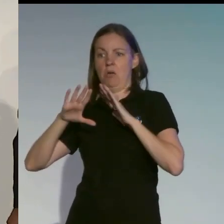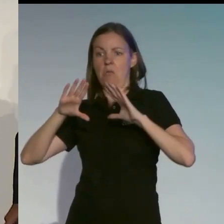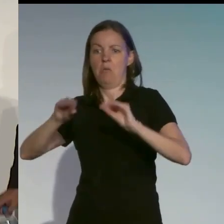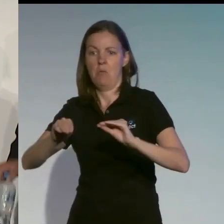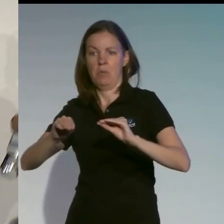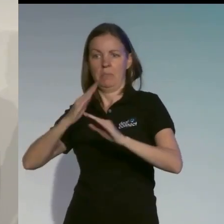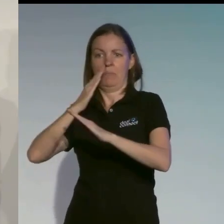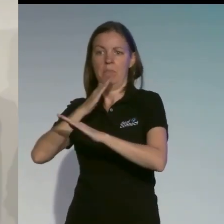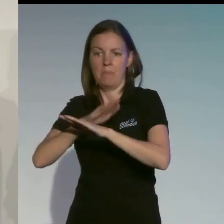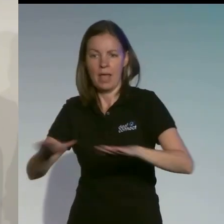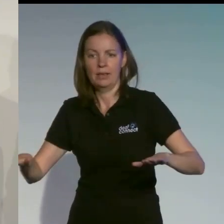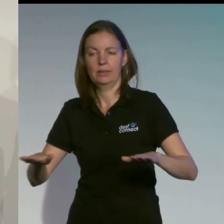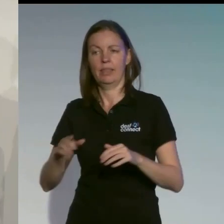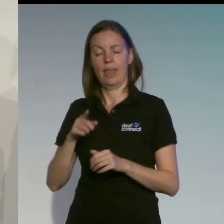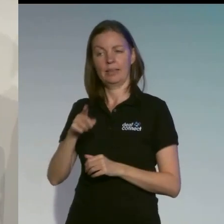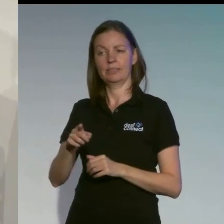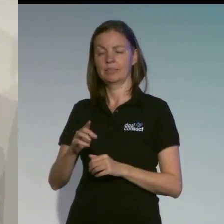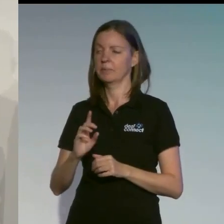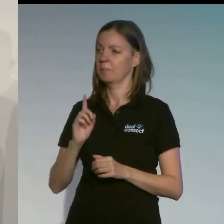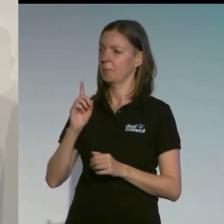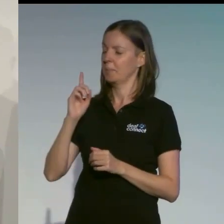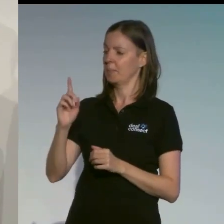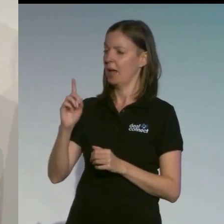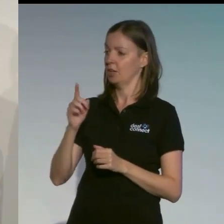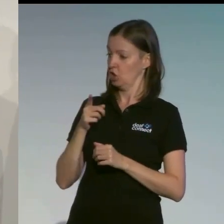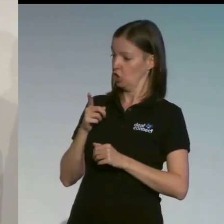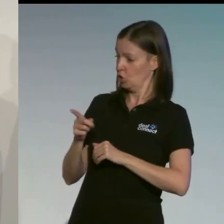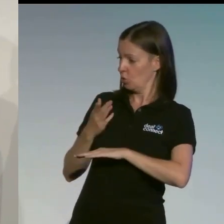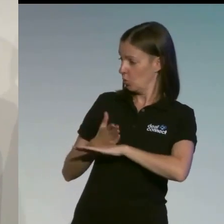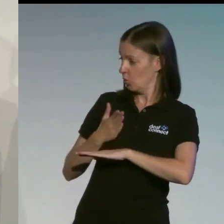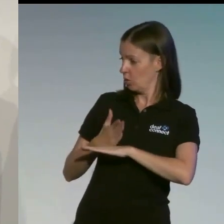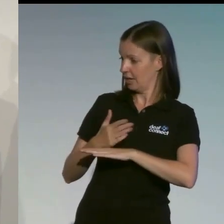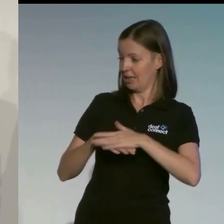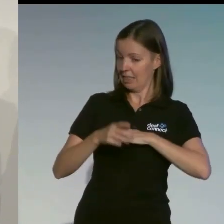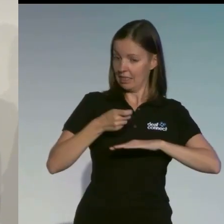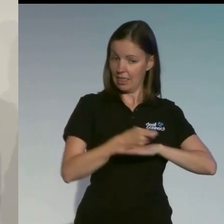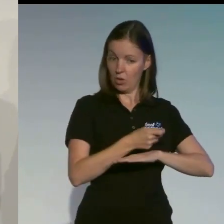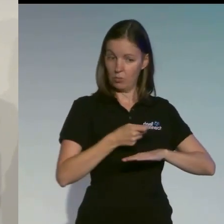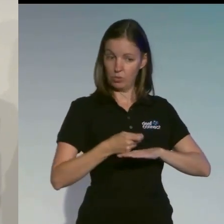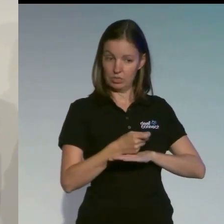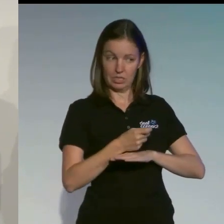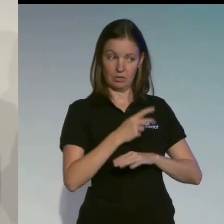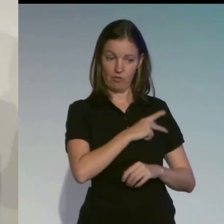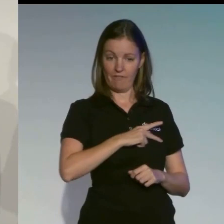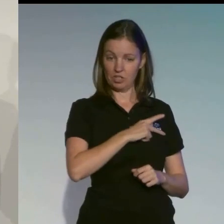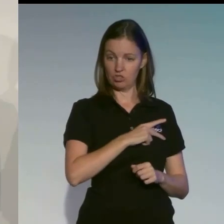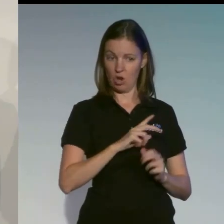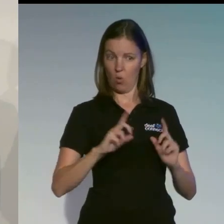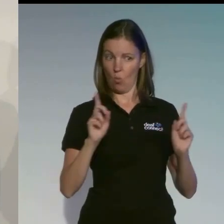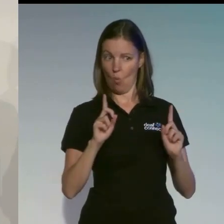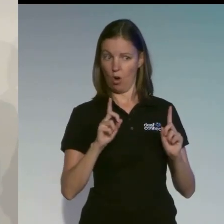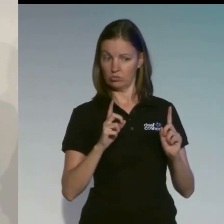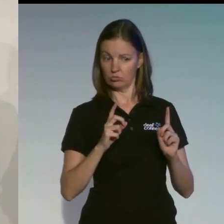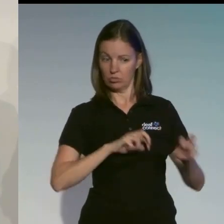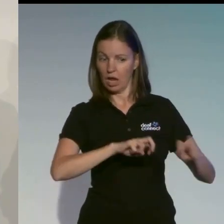profession, Manny, I think you with the therapeutic profession. And I'm just wondering, perhaps I could ask you, Manny, first. What steps, if any, are